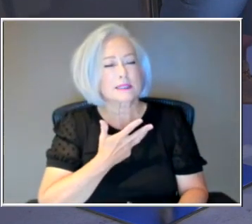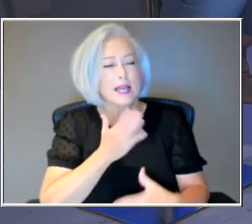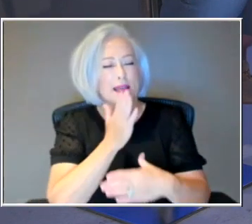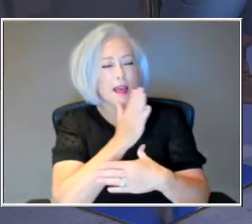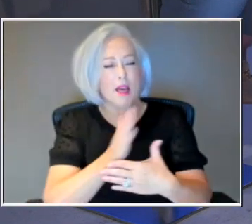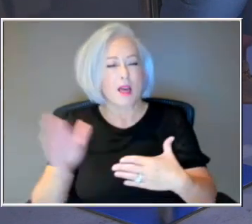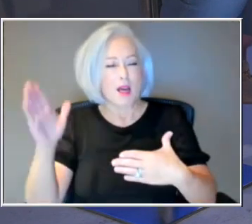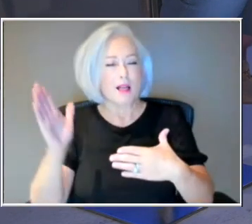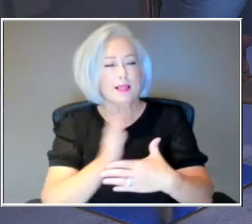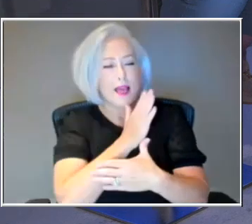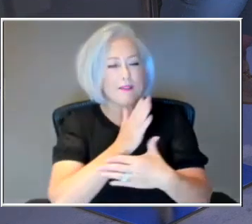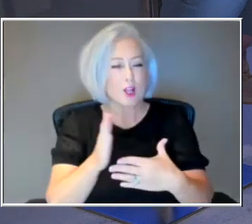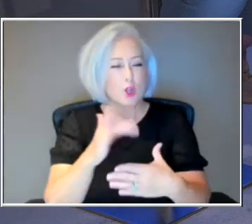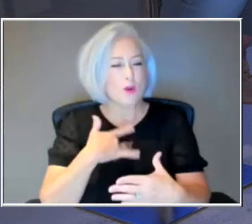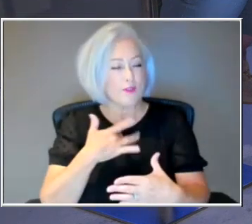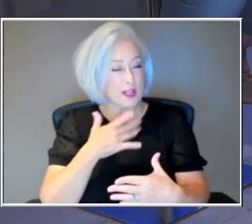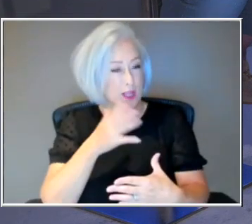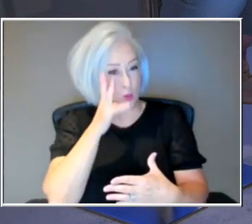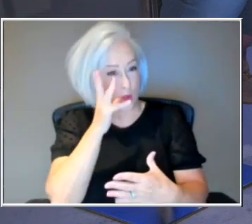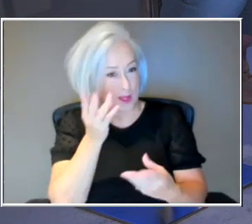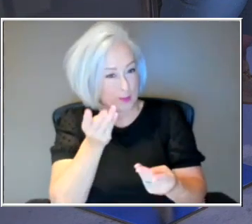told you that will go away over time?